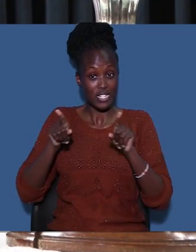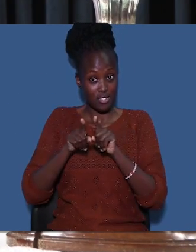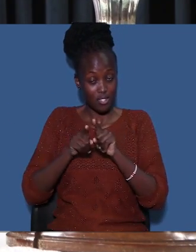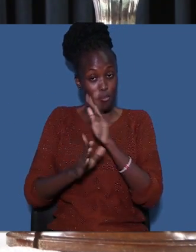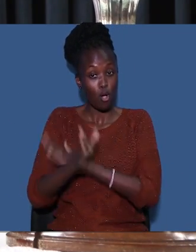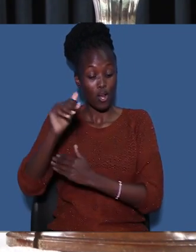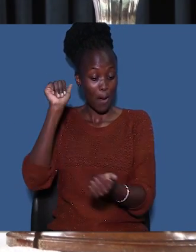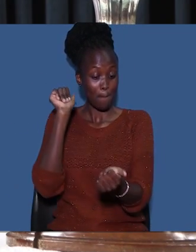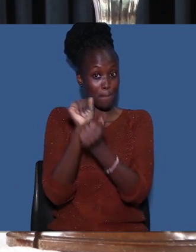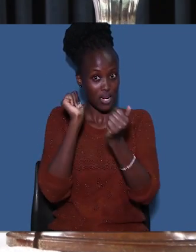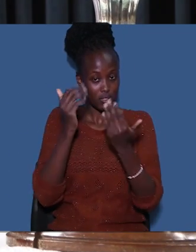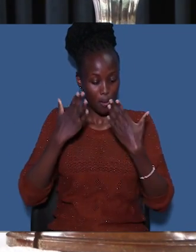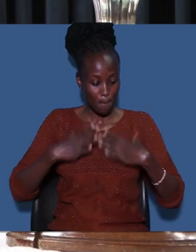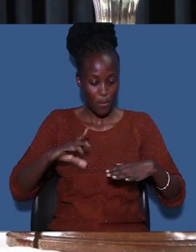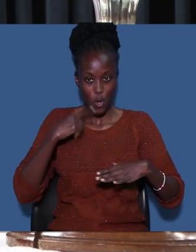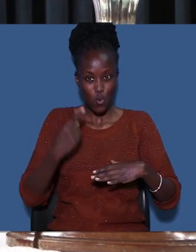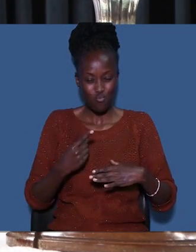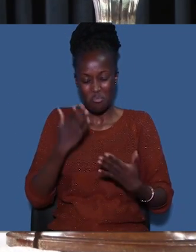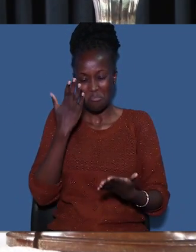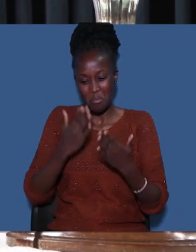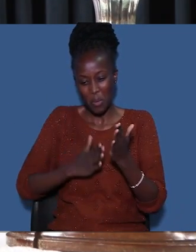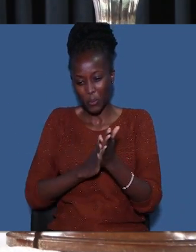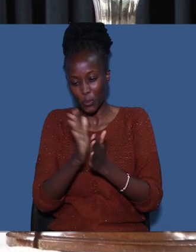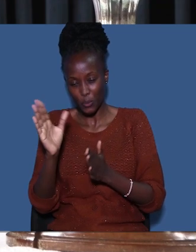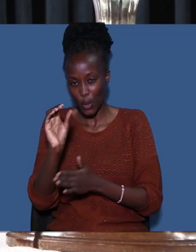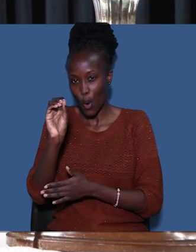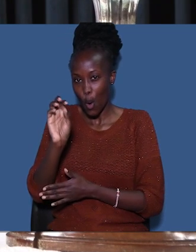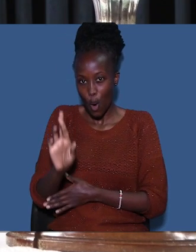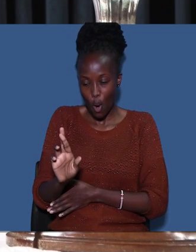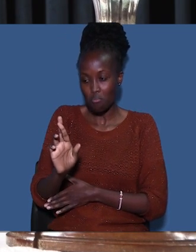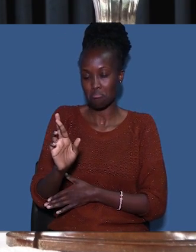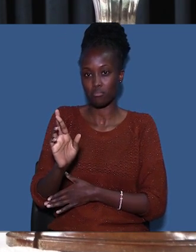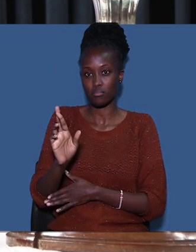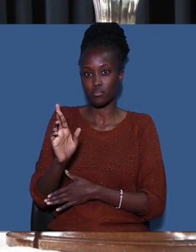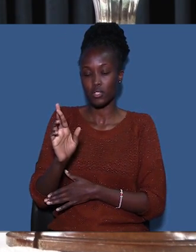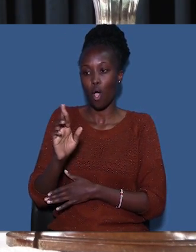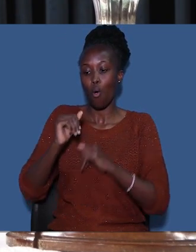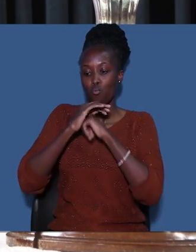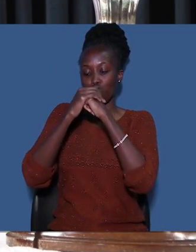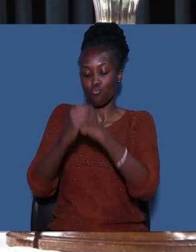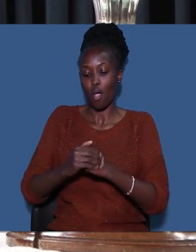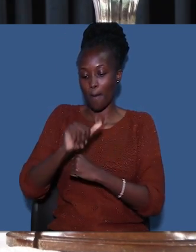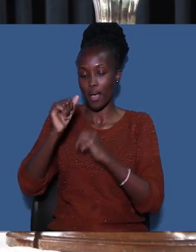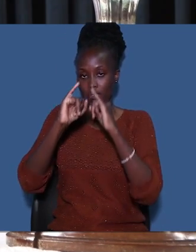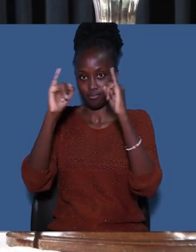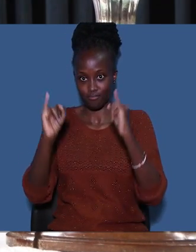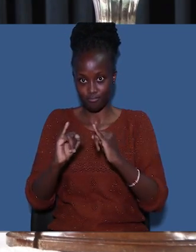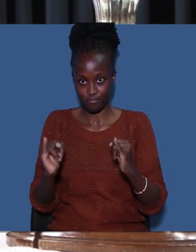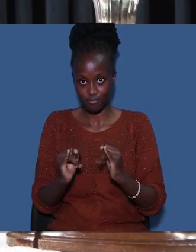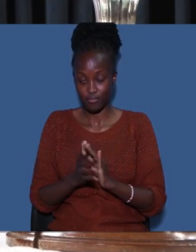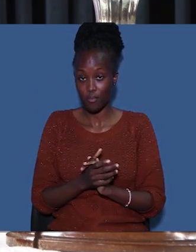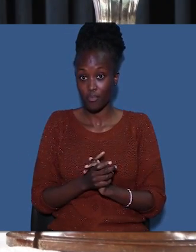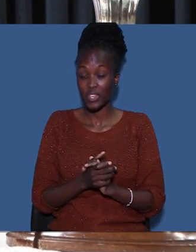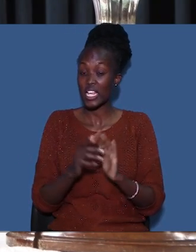so, and it would affect subsequent generations. God pointed out that he would interpret those